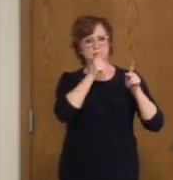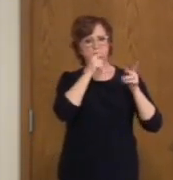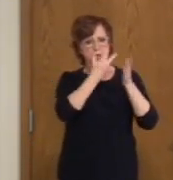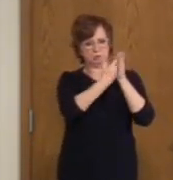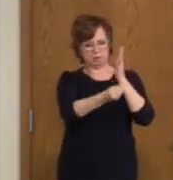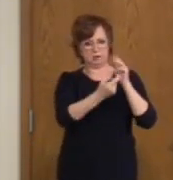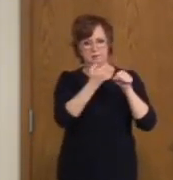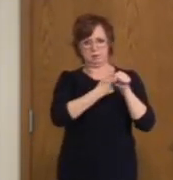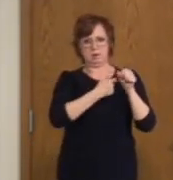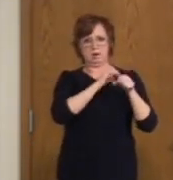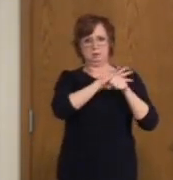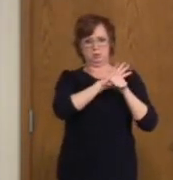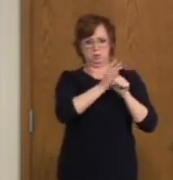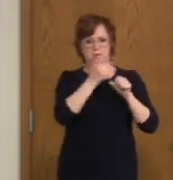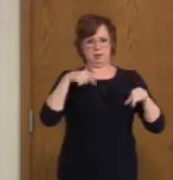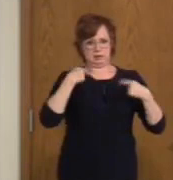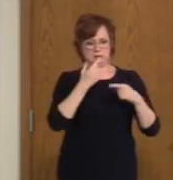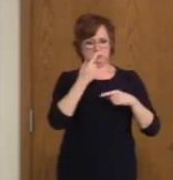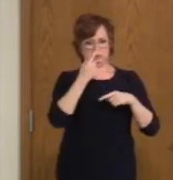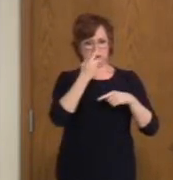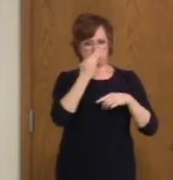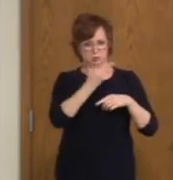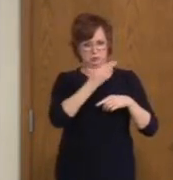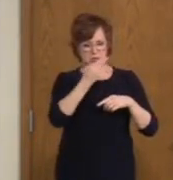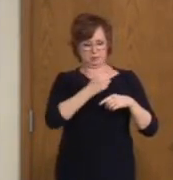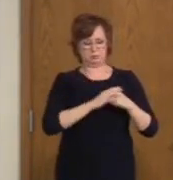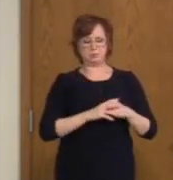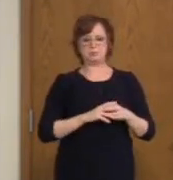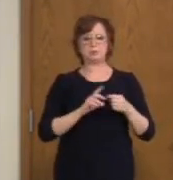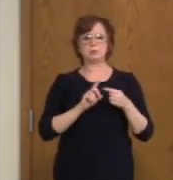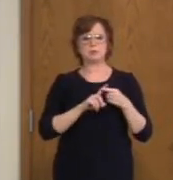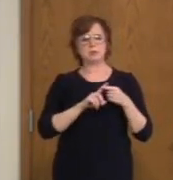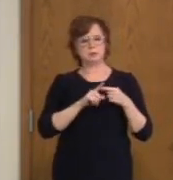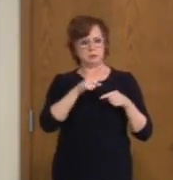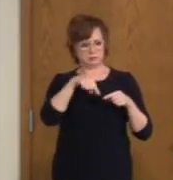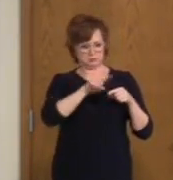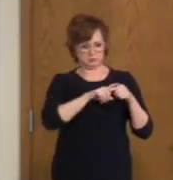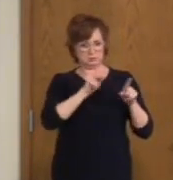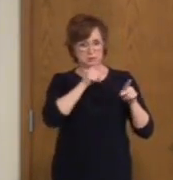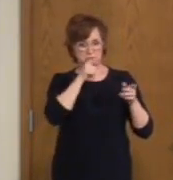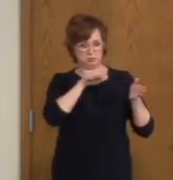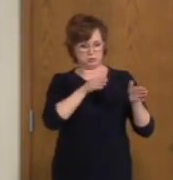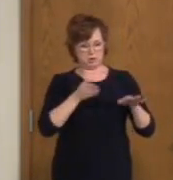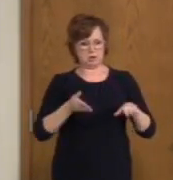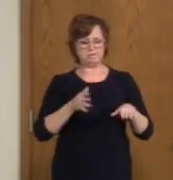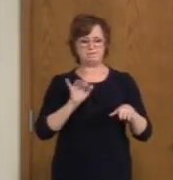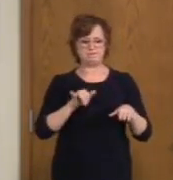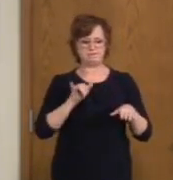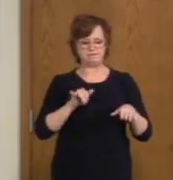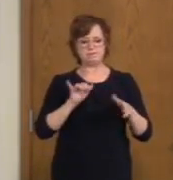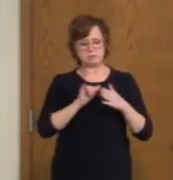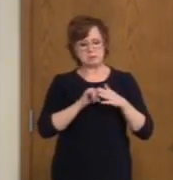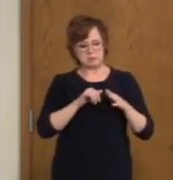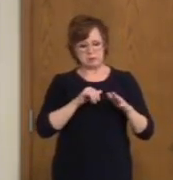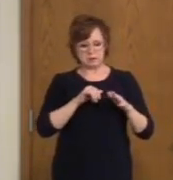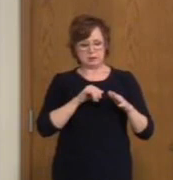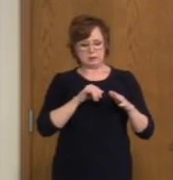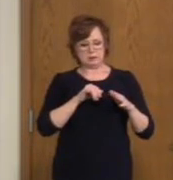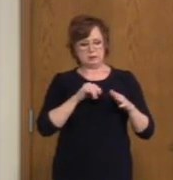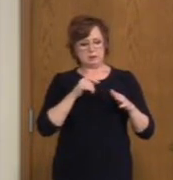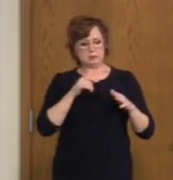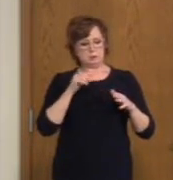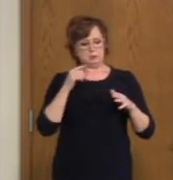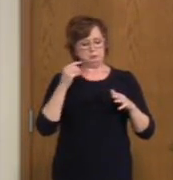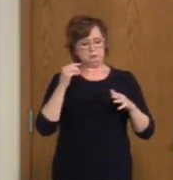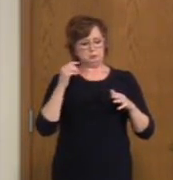since Thursday. And it's a reminder that the pandemic continues to be a difficult time for us, but